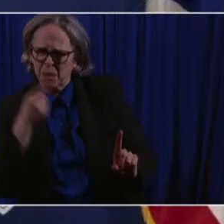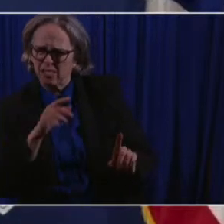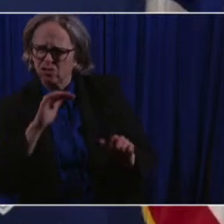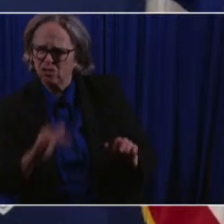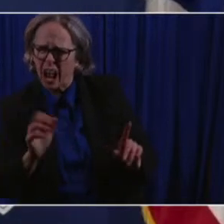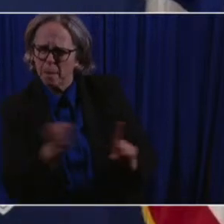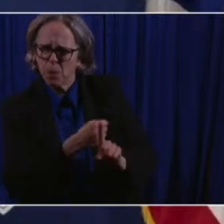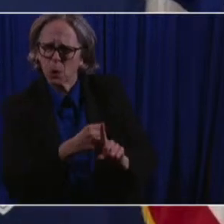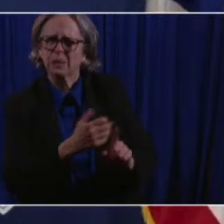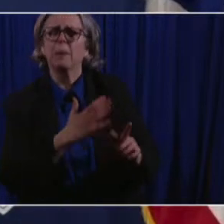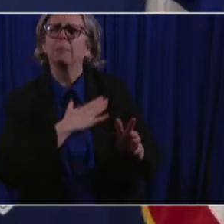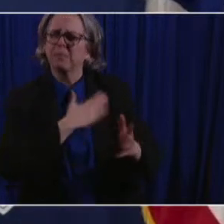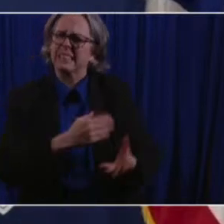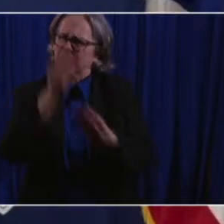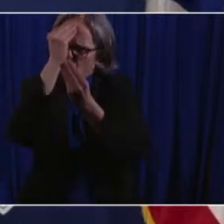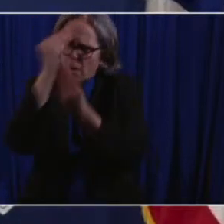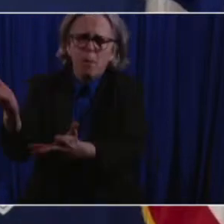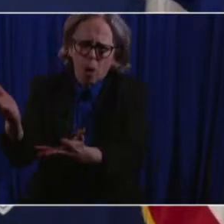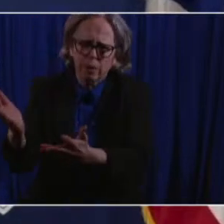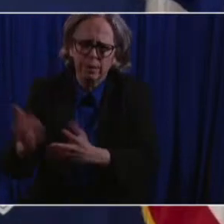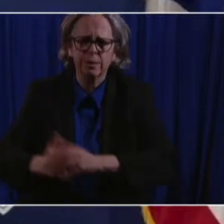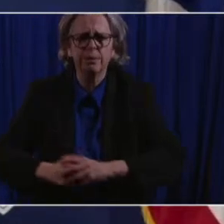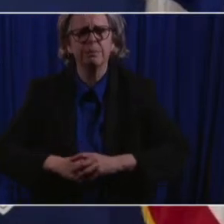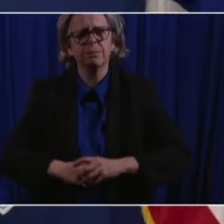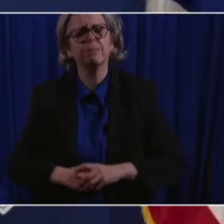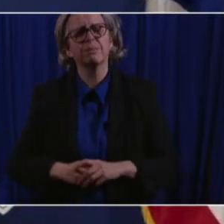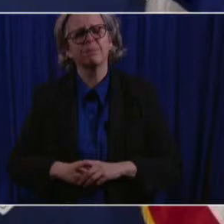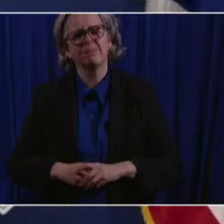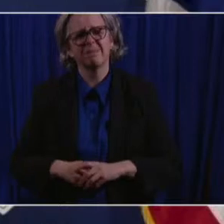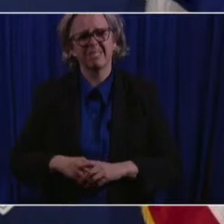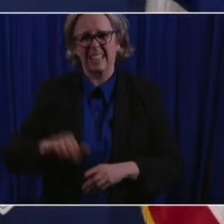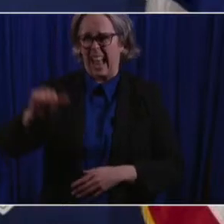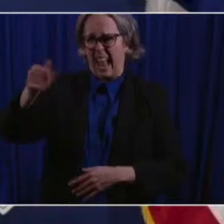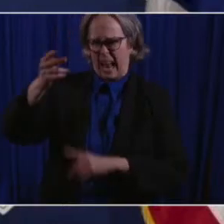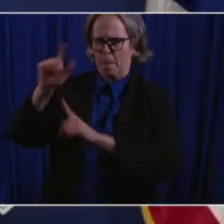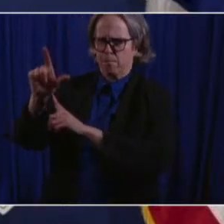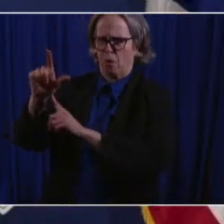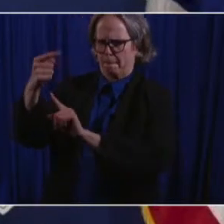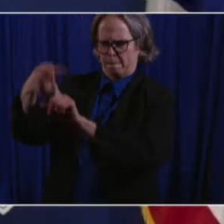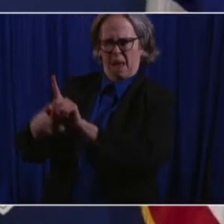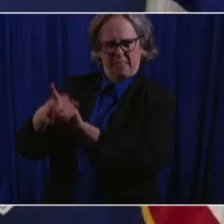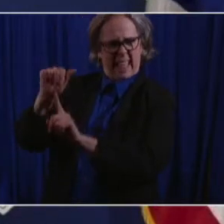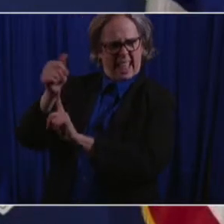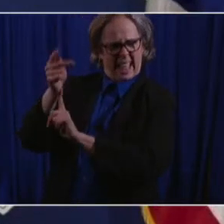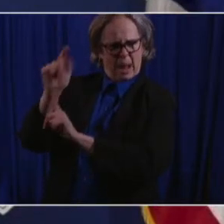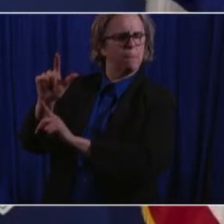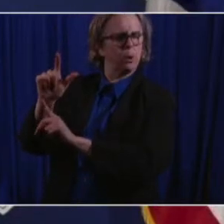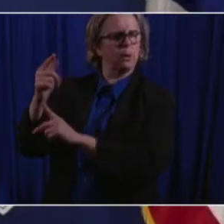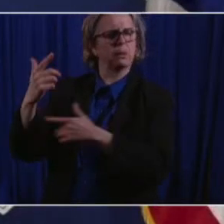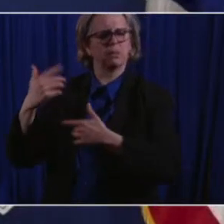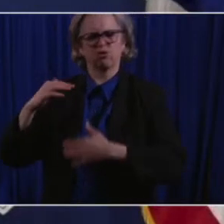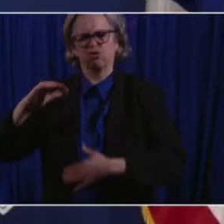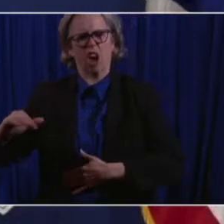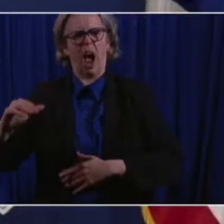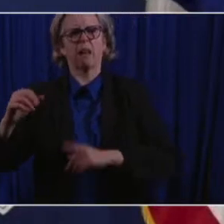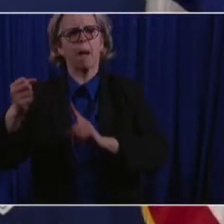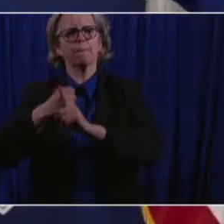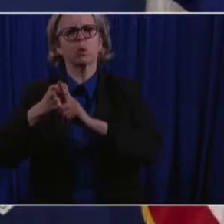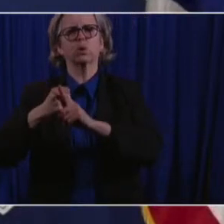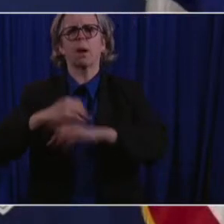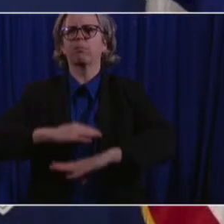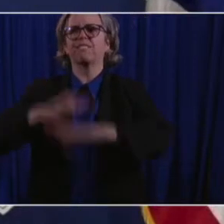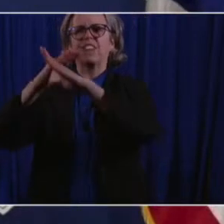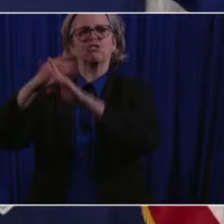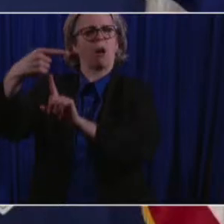Also, April is Child Abuse Prevention Month. So this is the month, and if you suspect a child is being abused or neglected, again,